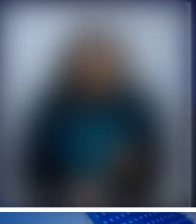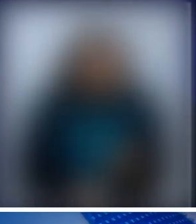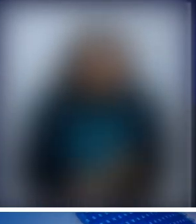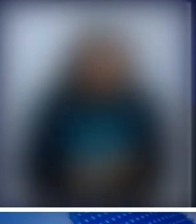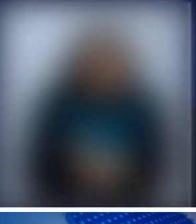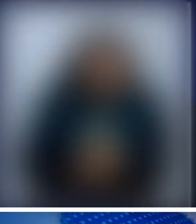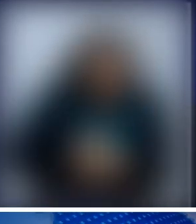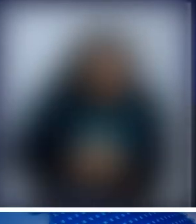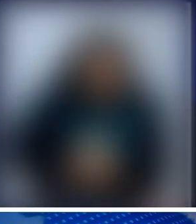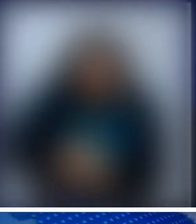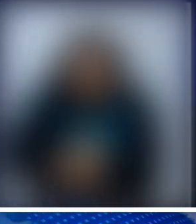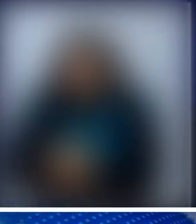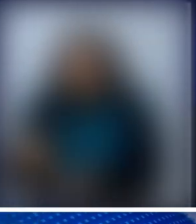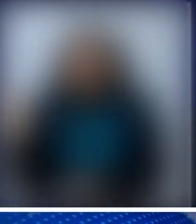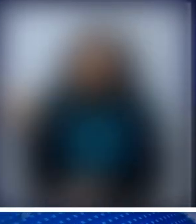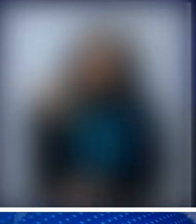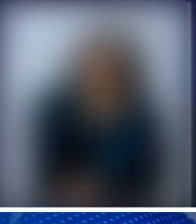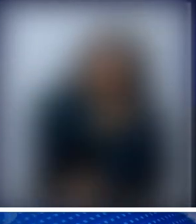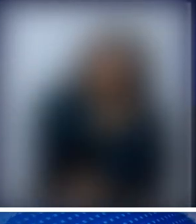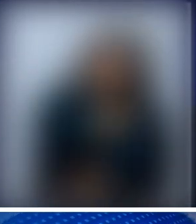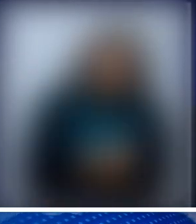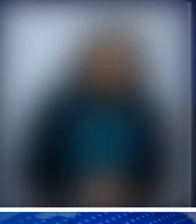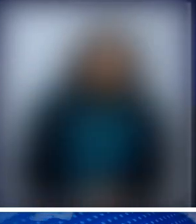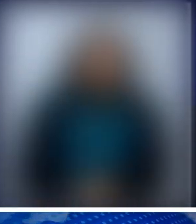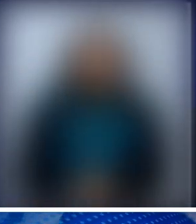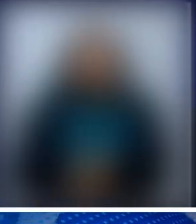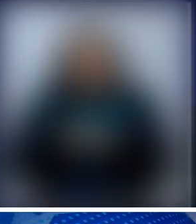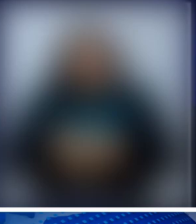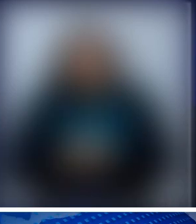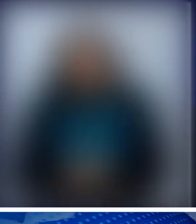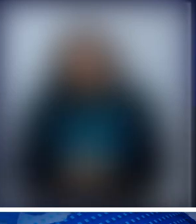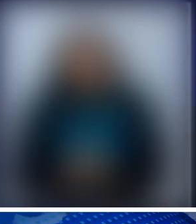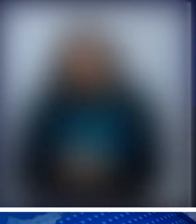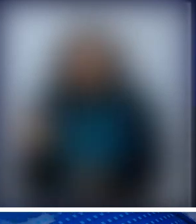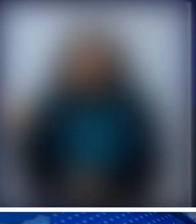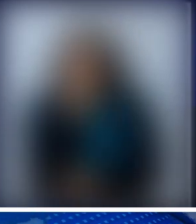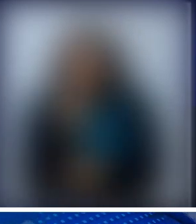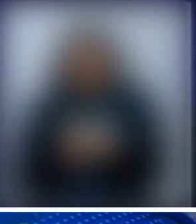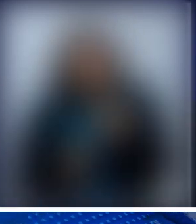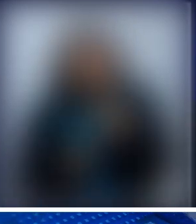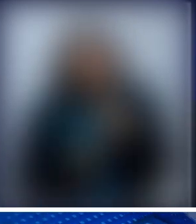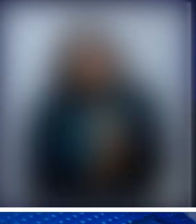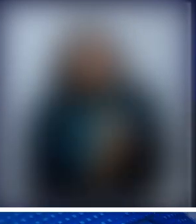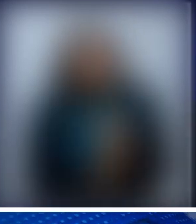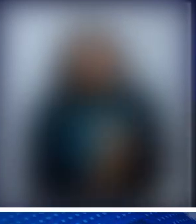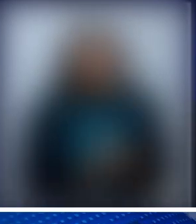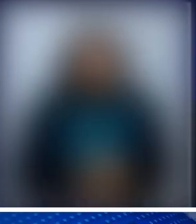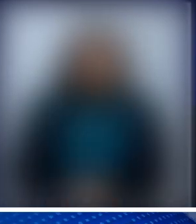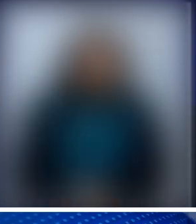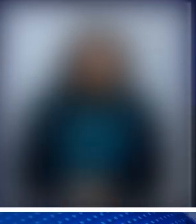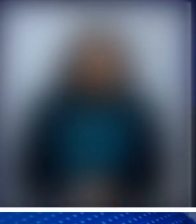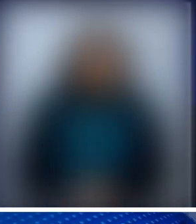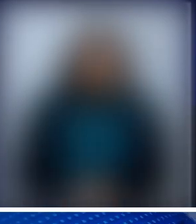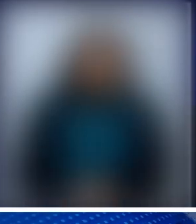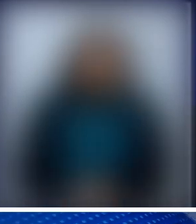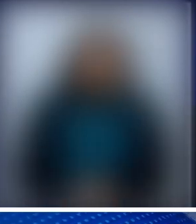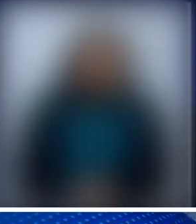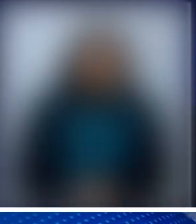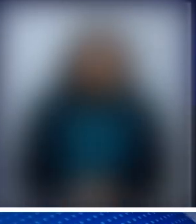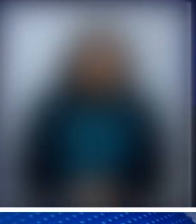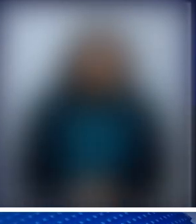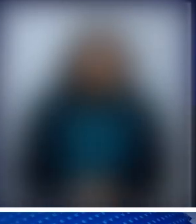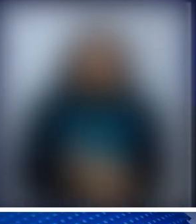so forth, and also food storage, how are we storing our food. We are also looking at indicators that are looking at